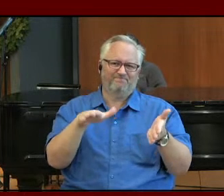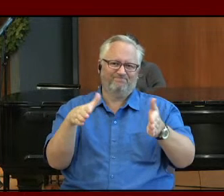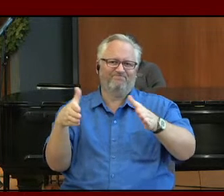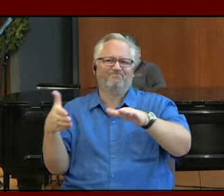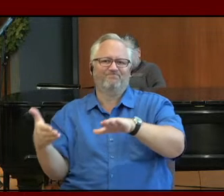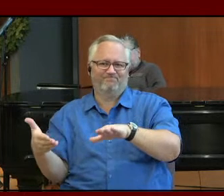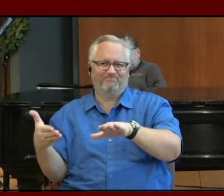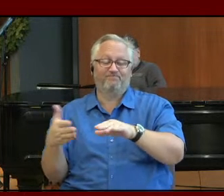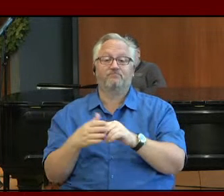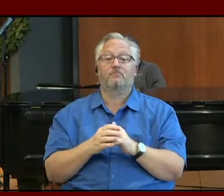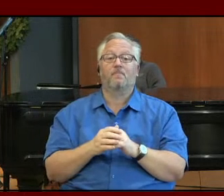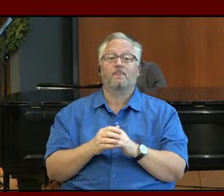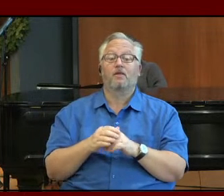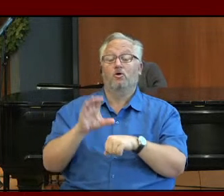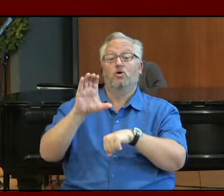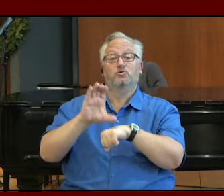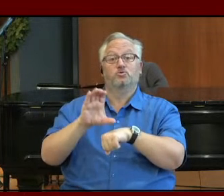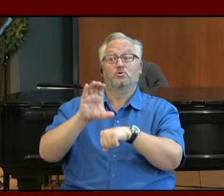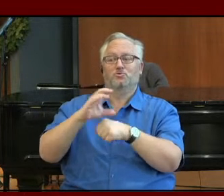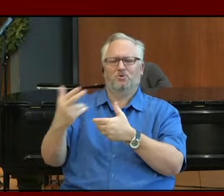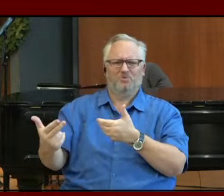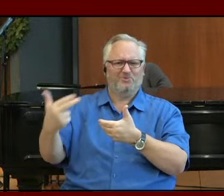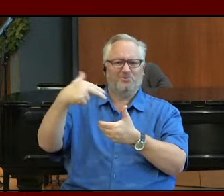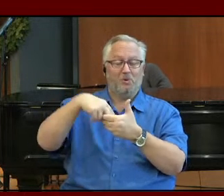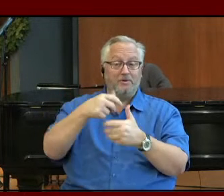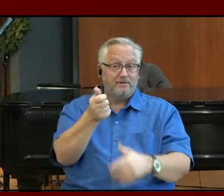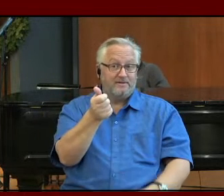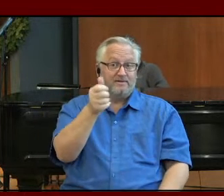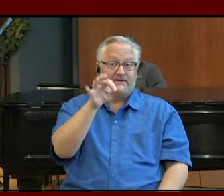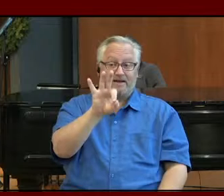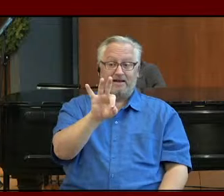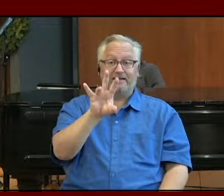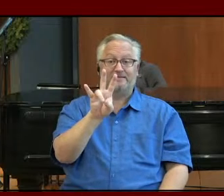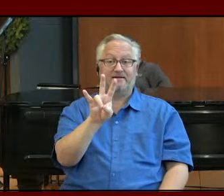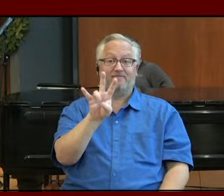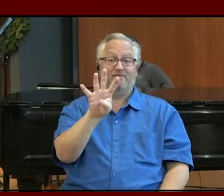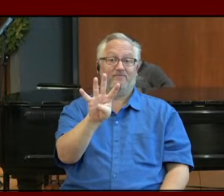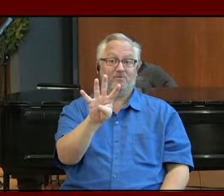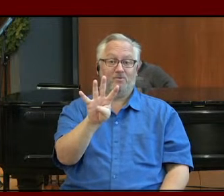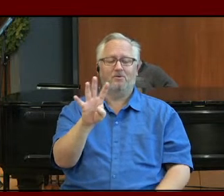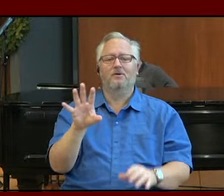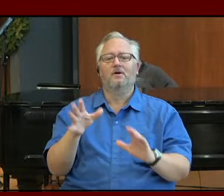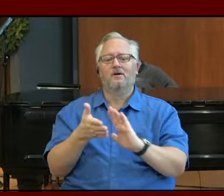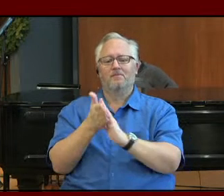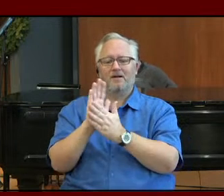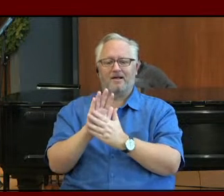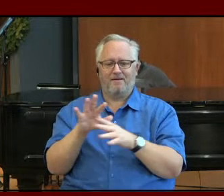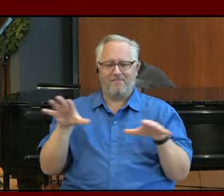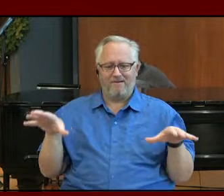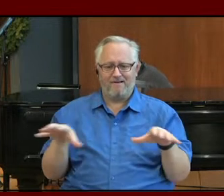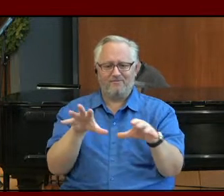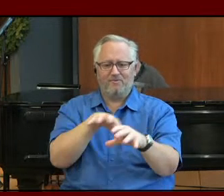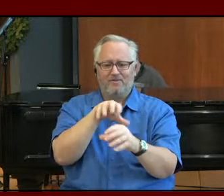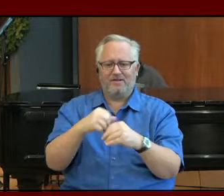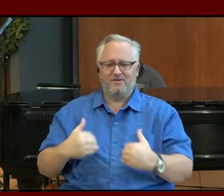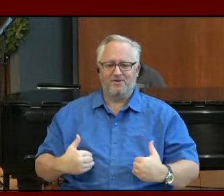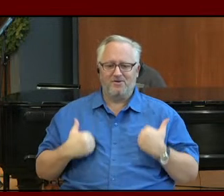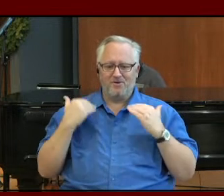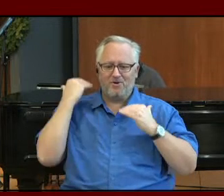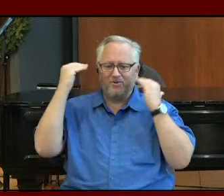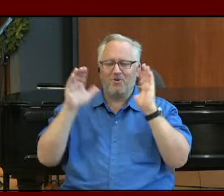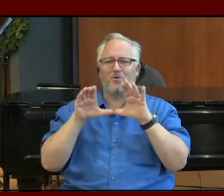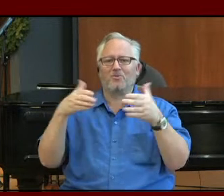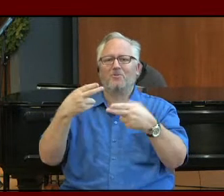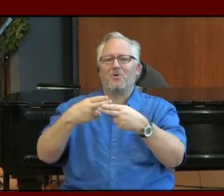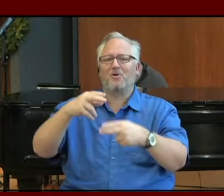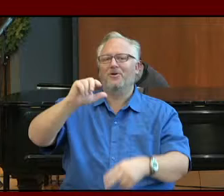She joined the church in 1974 and became active in the young adult group, the Aquarians.